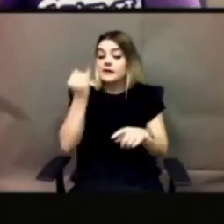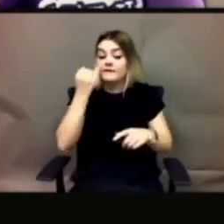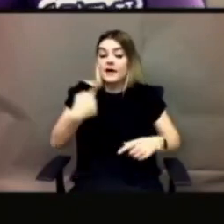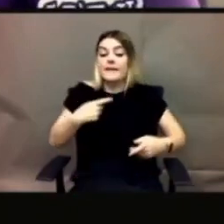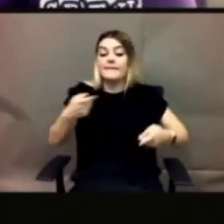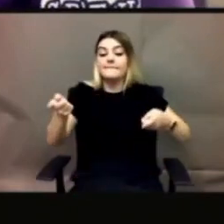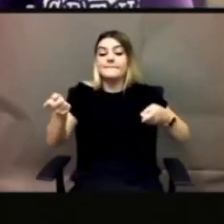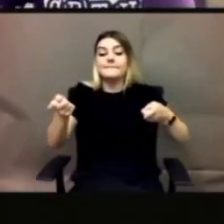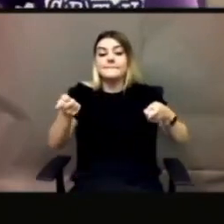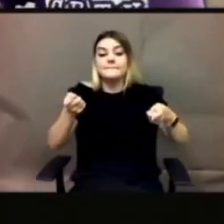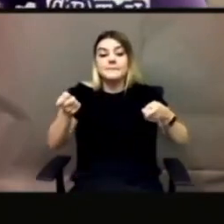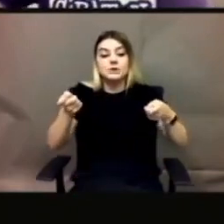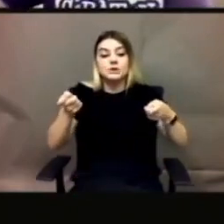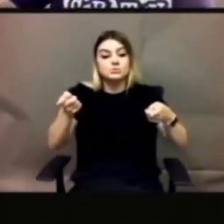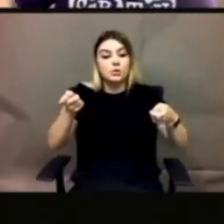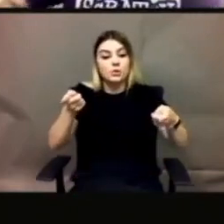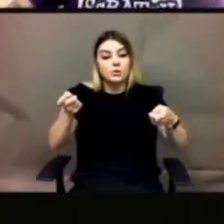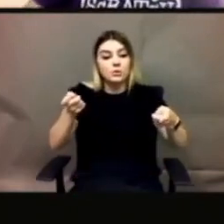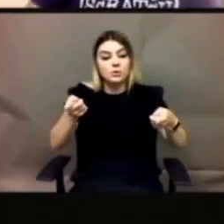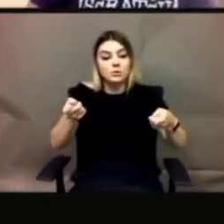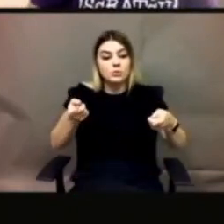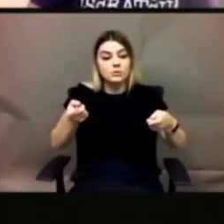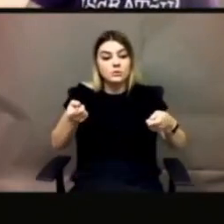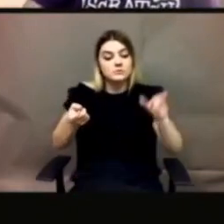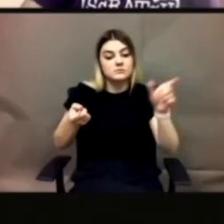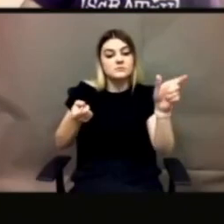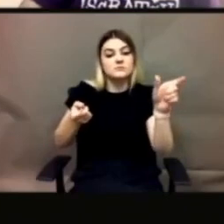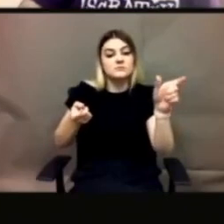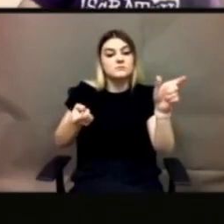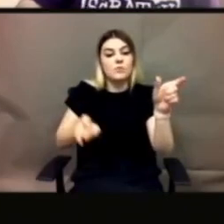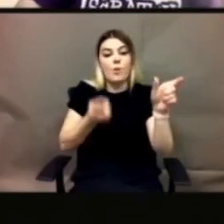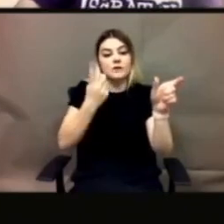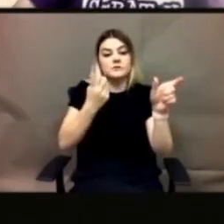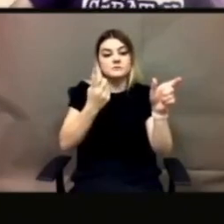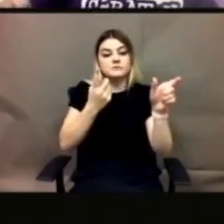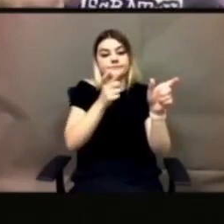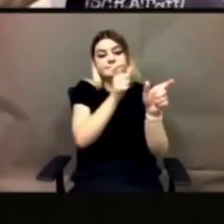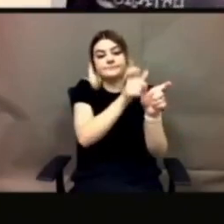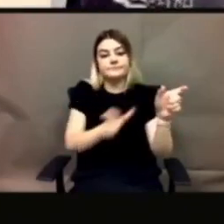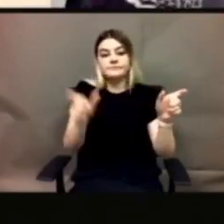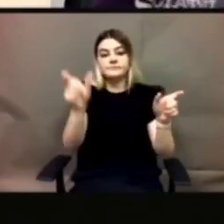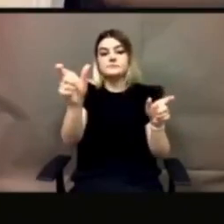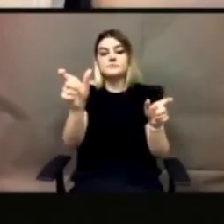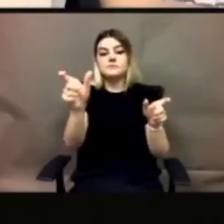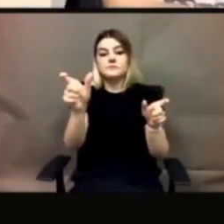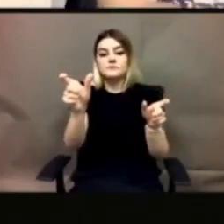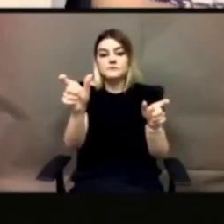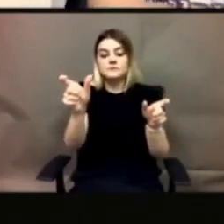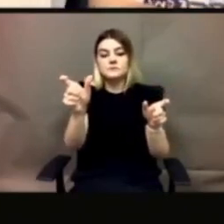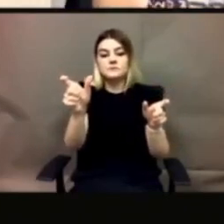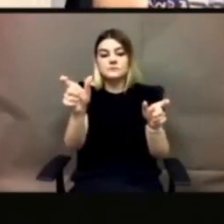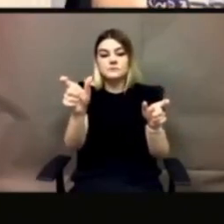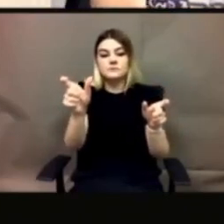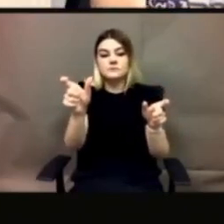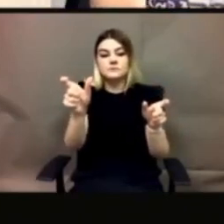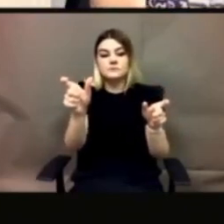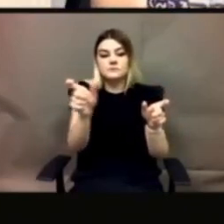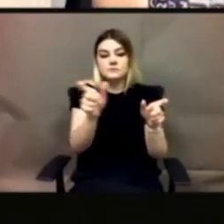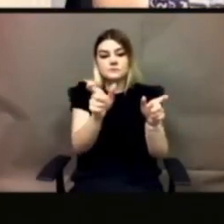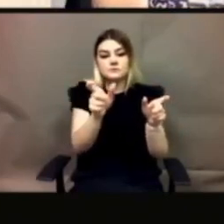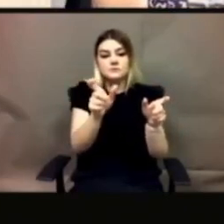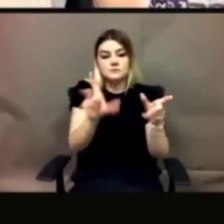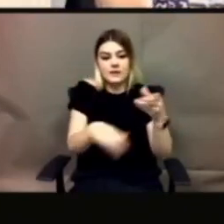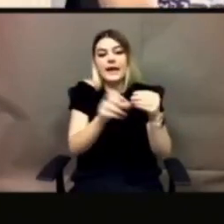take any of these, if I take Win Space Click, and I'll just have this turn 15 degrees to the right when I touch